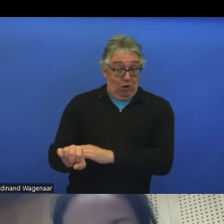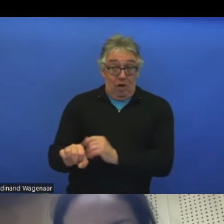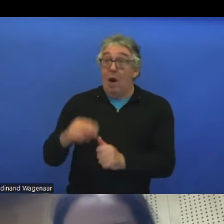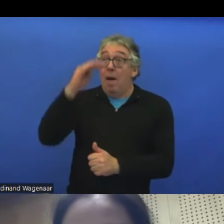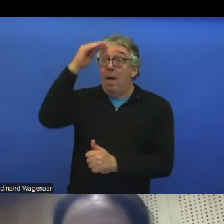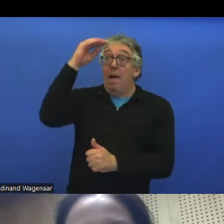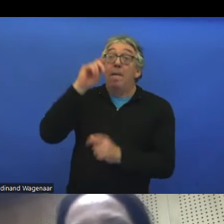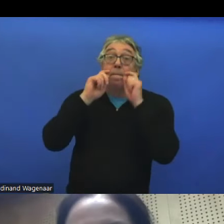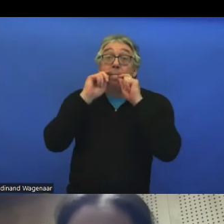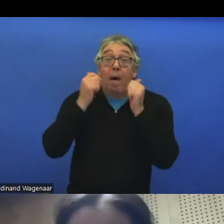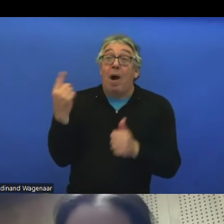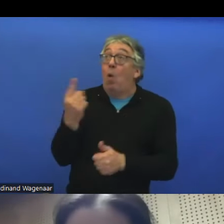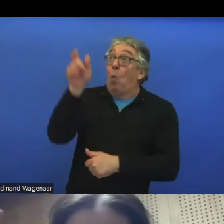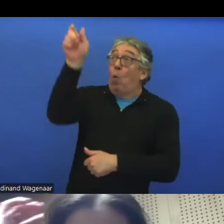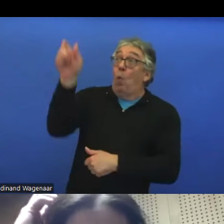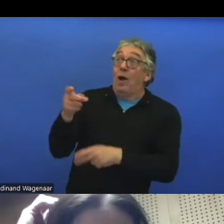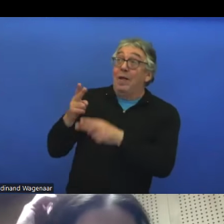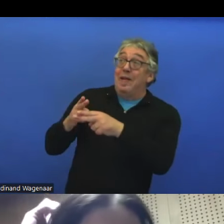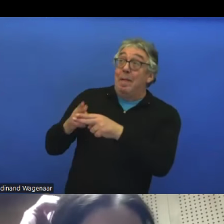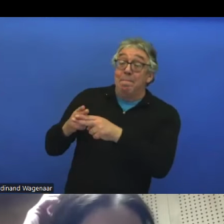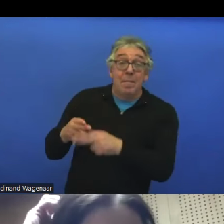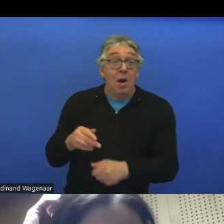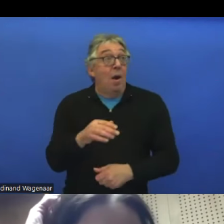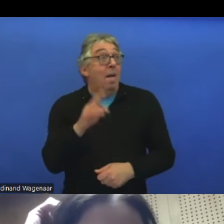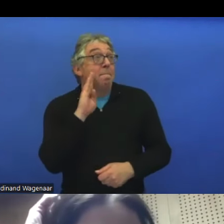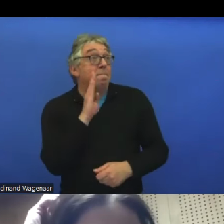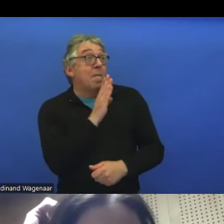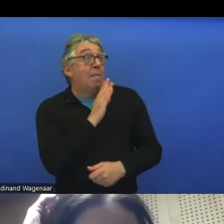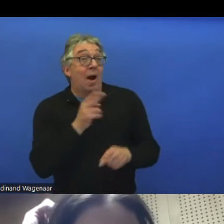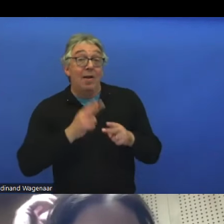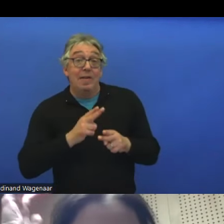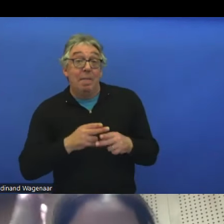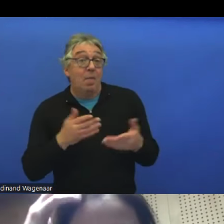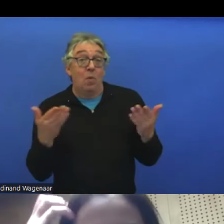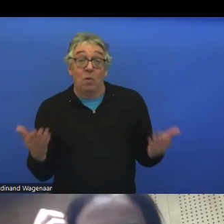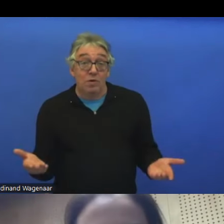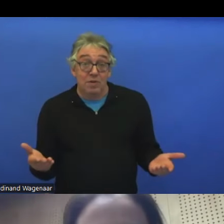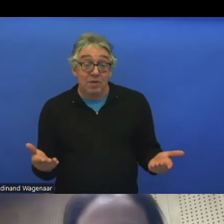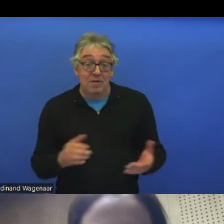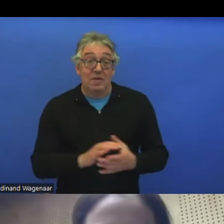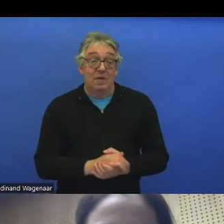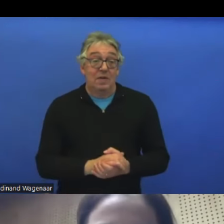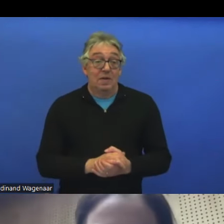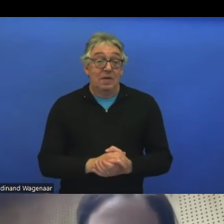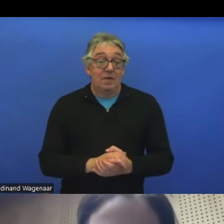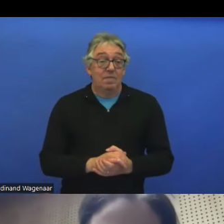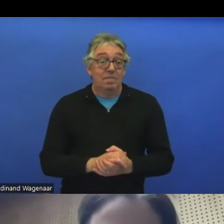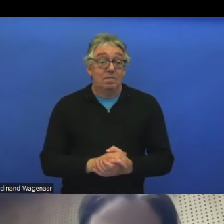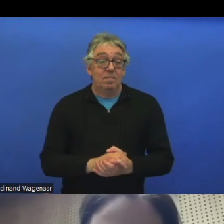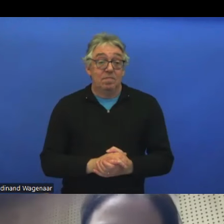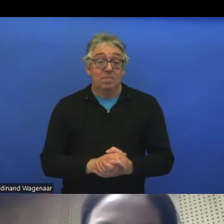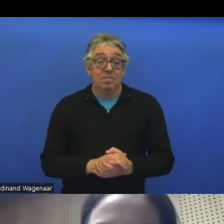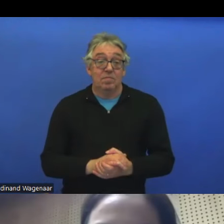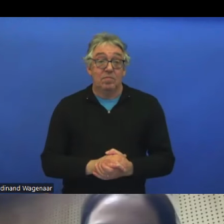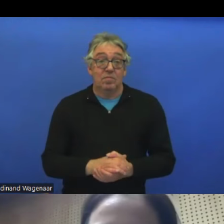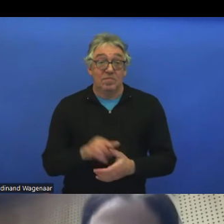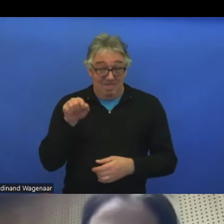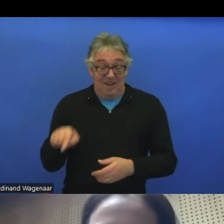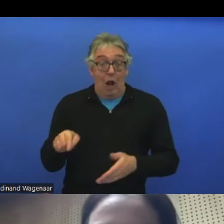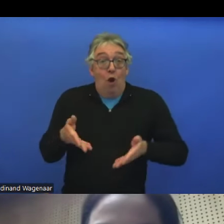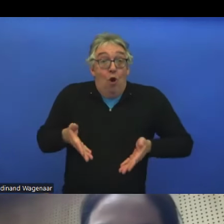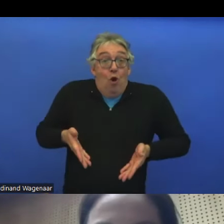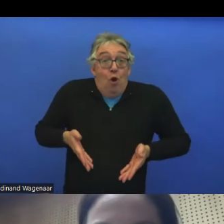are. So, regardless of what mode of acquisition the country applies, this birth certificate